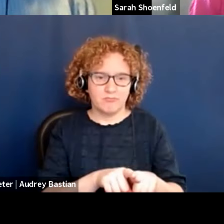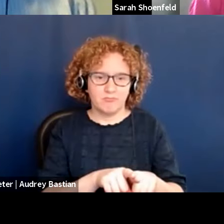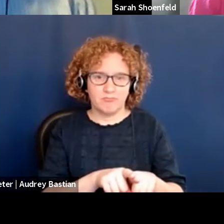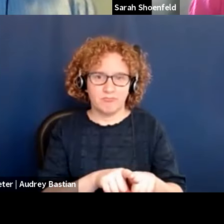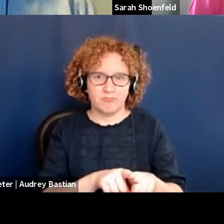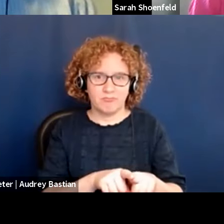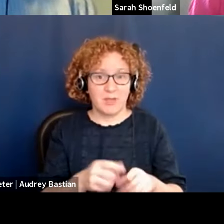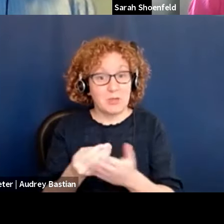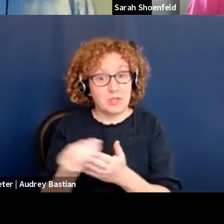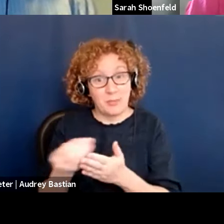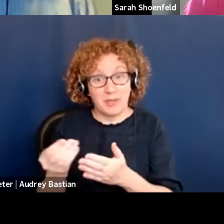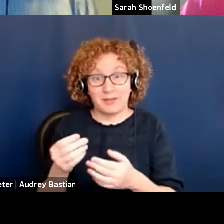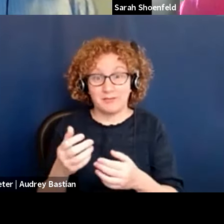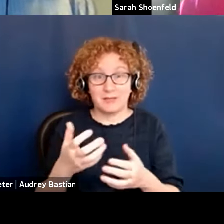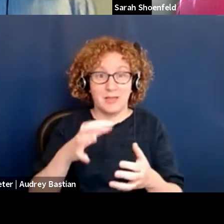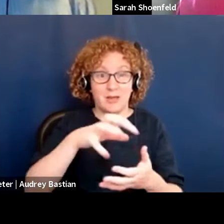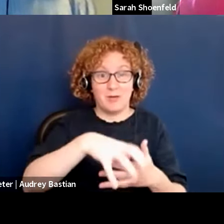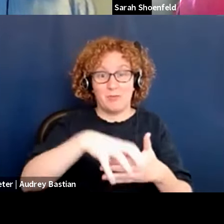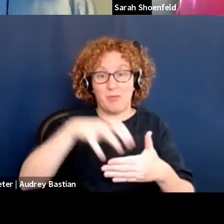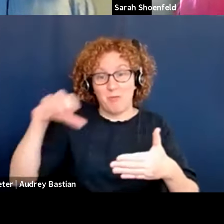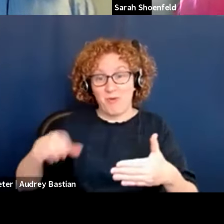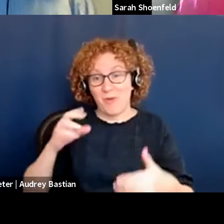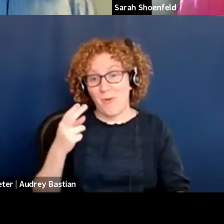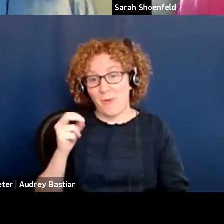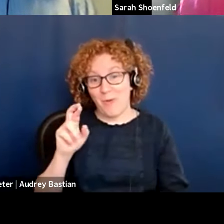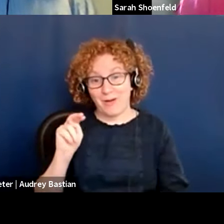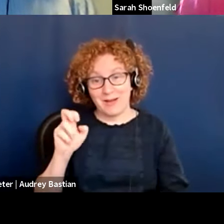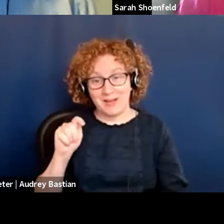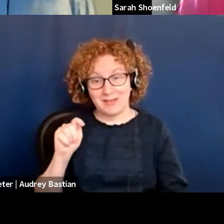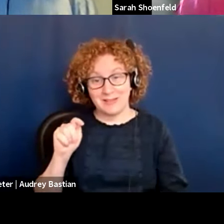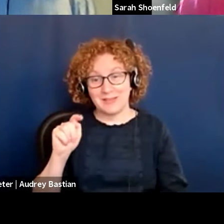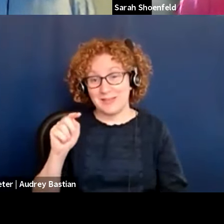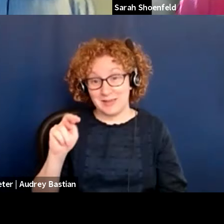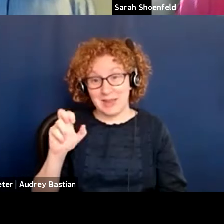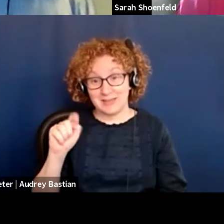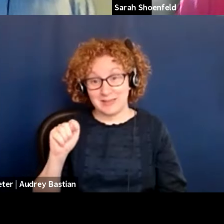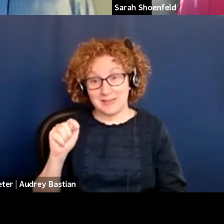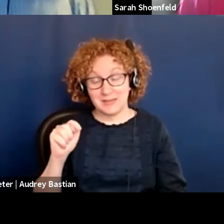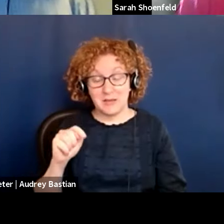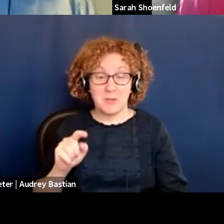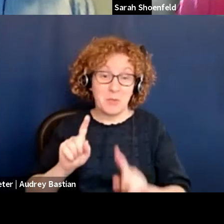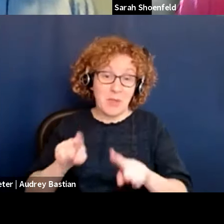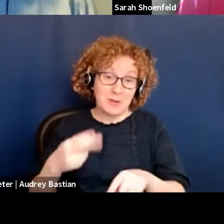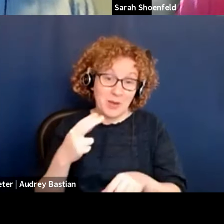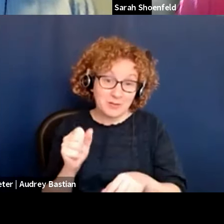went shopping, removed hornet's nests from the backyard. They, you know, had to go to high school. Maybe they